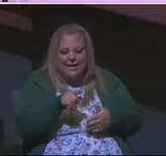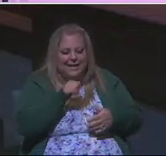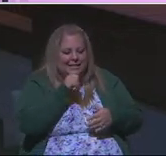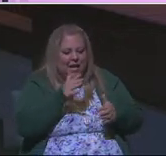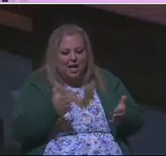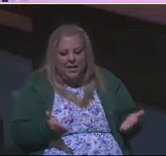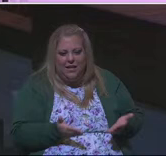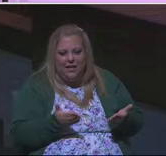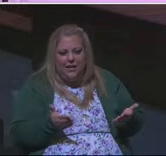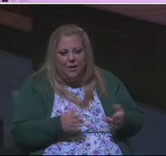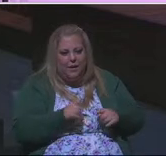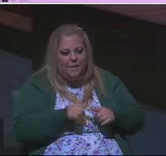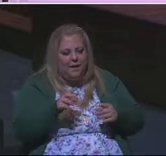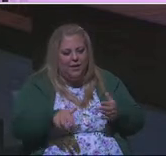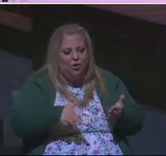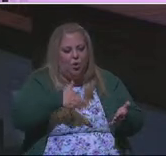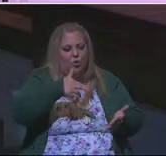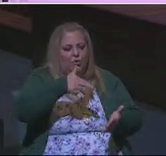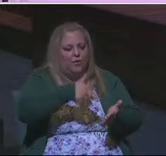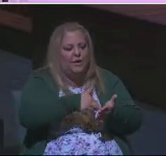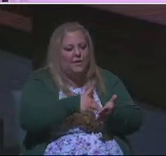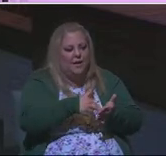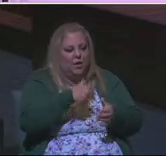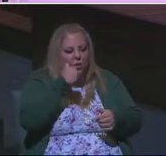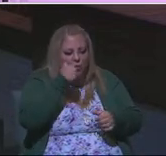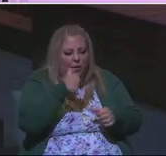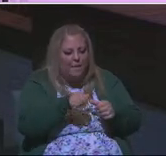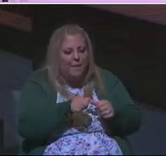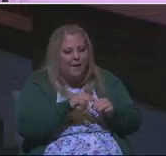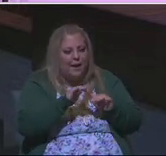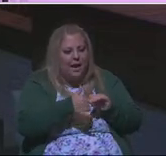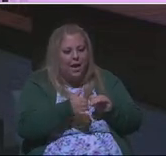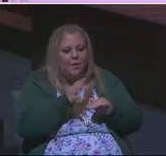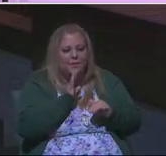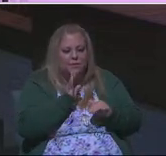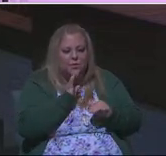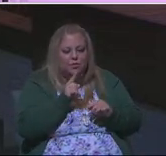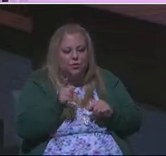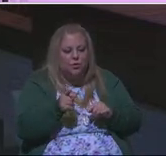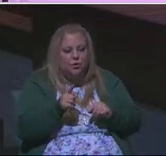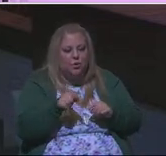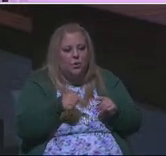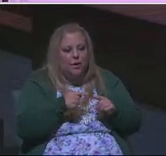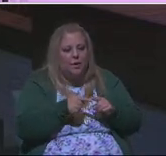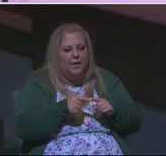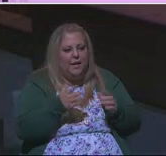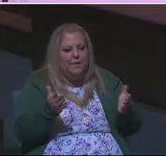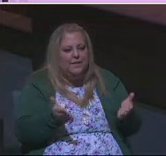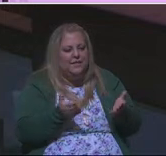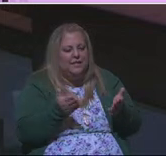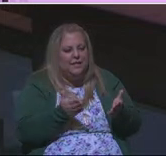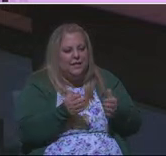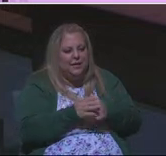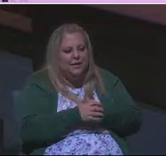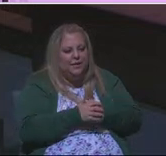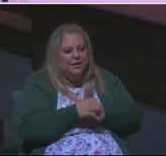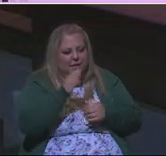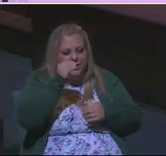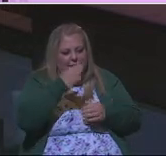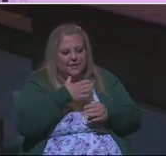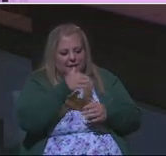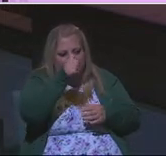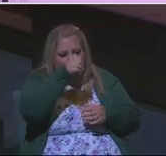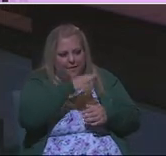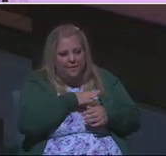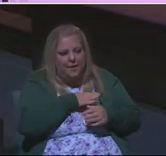here, but is risen. Remember how he spake unto you when he was yet in Galilee, saying, the Son of Man must be delivered